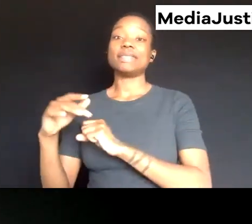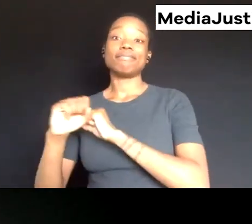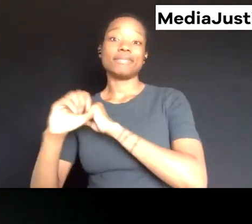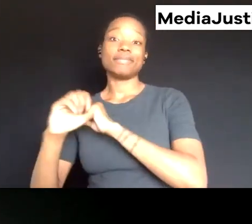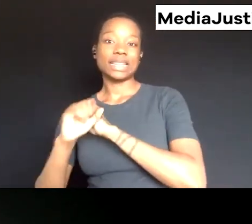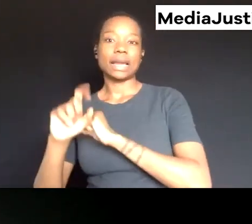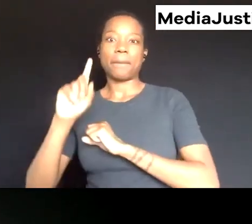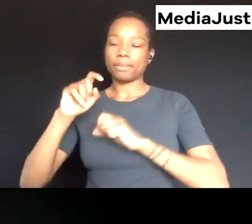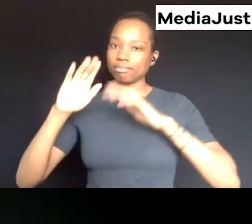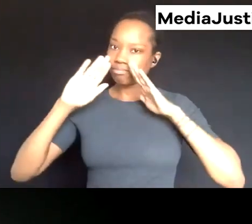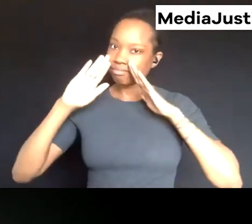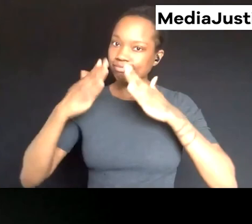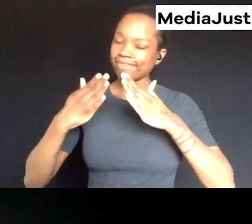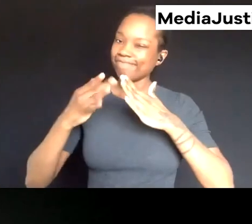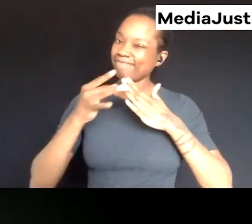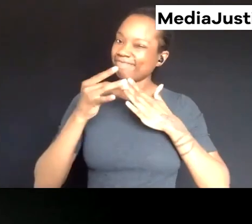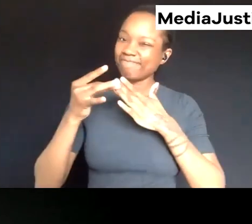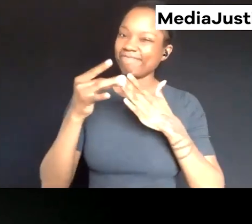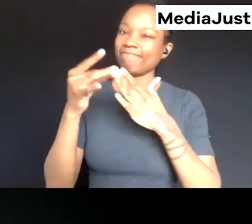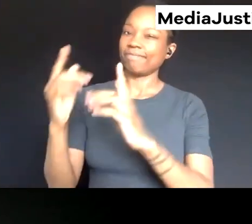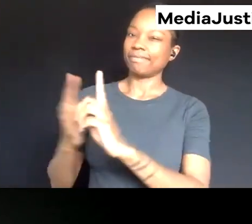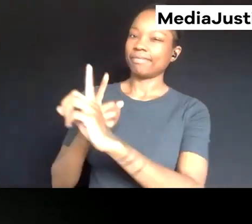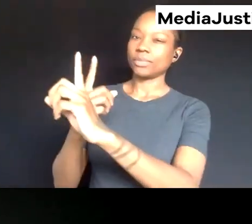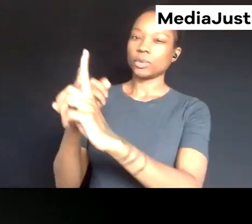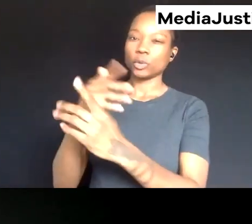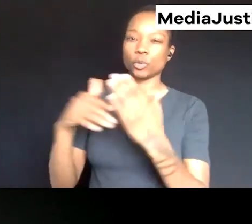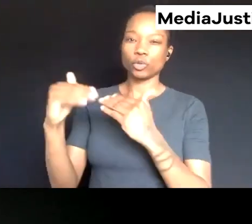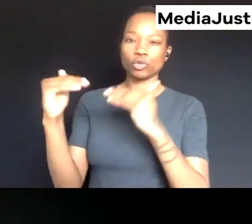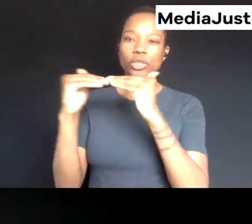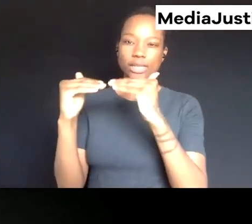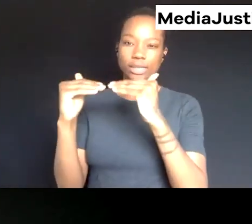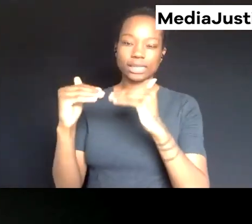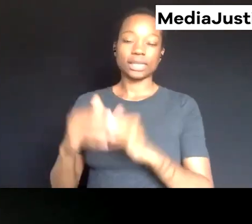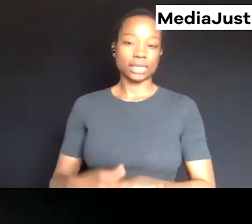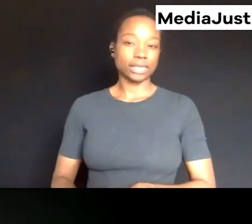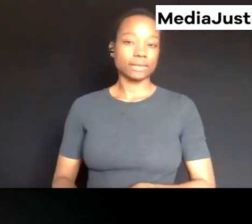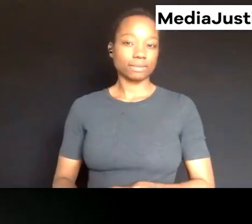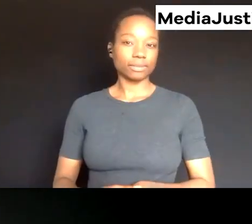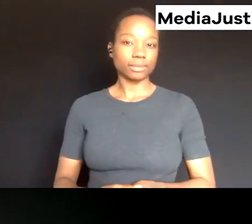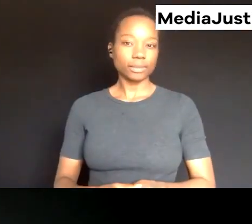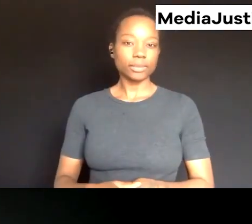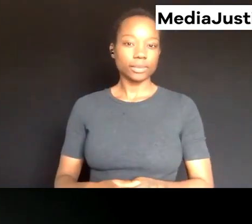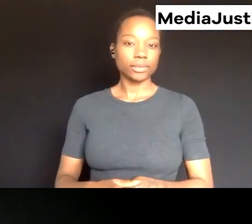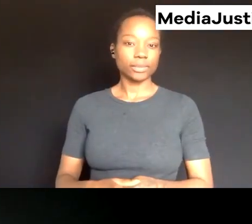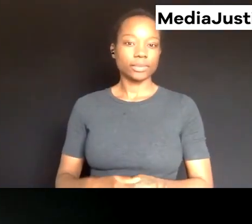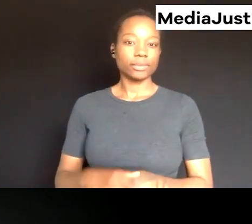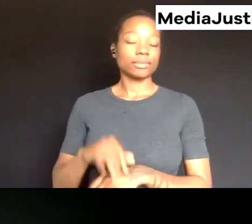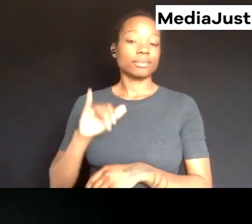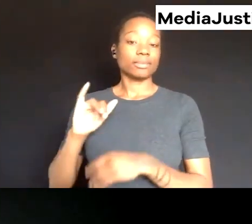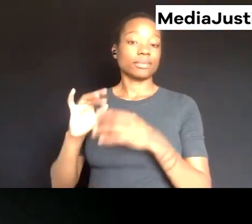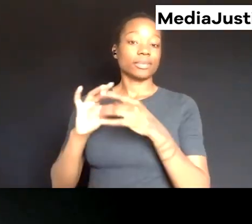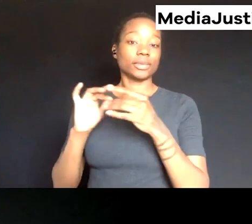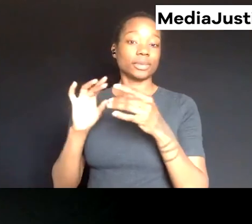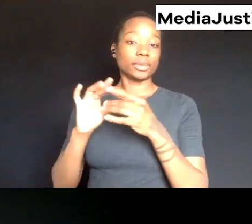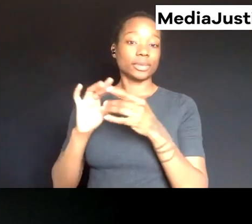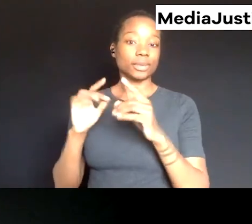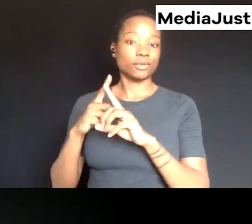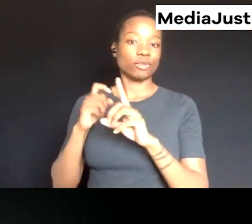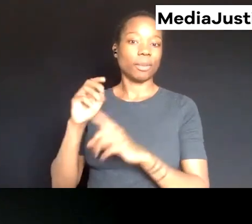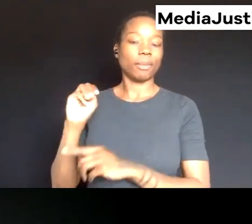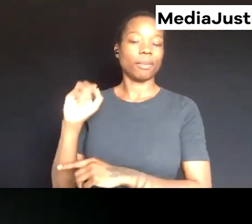So it goes back to the belief in the words of Bertolt Brecht, which was a Marxist